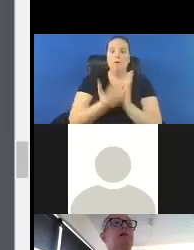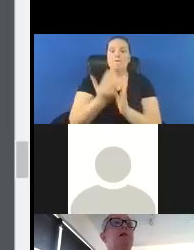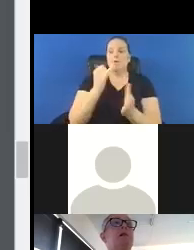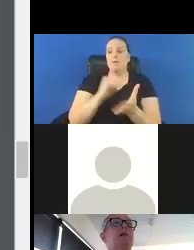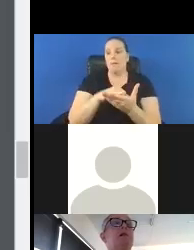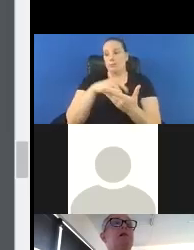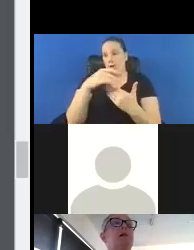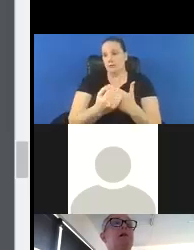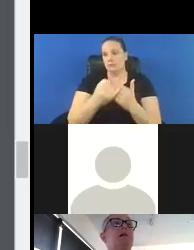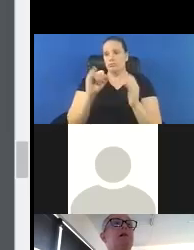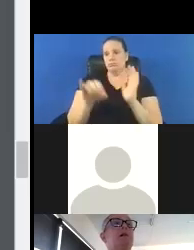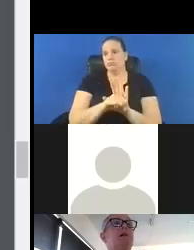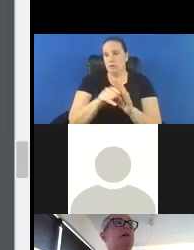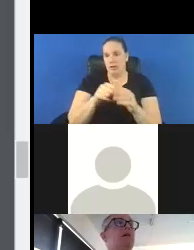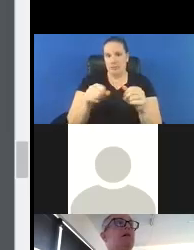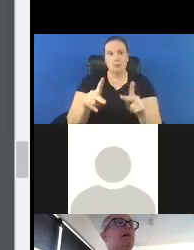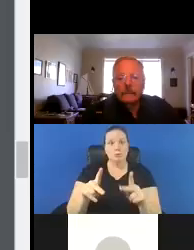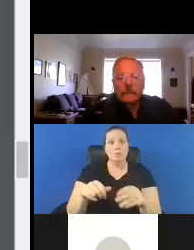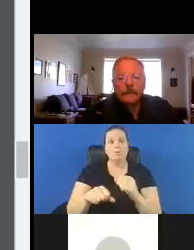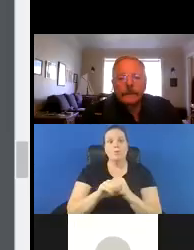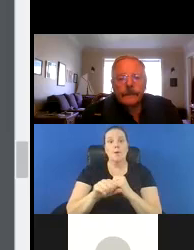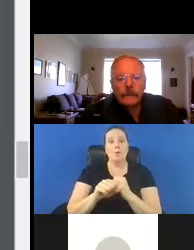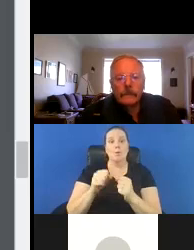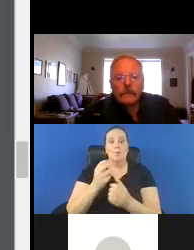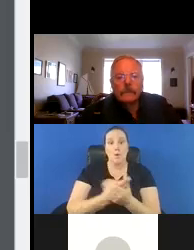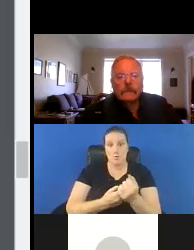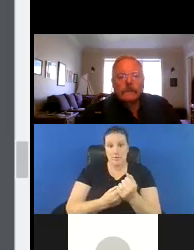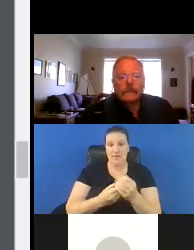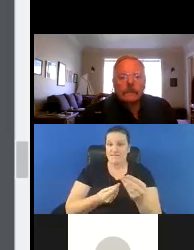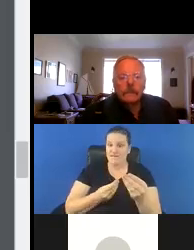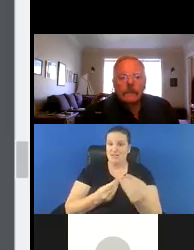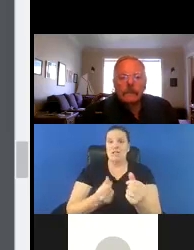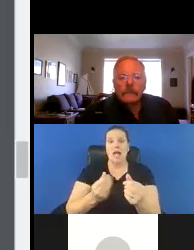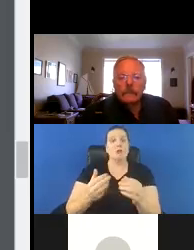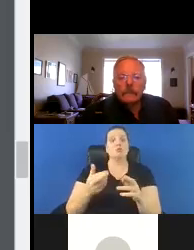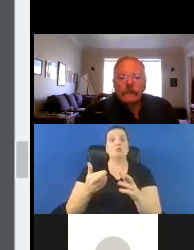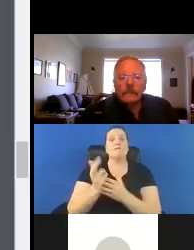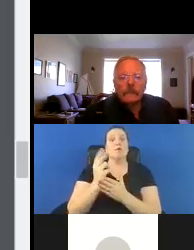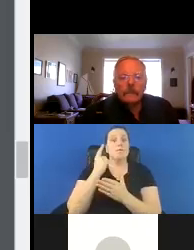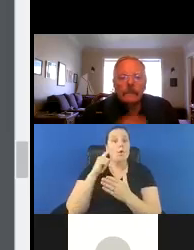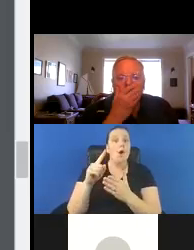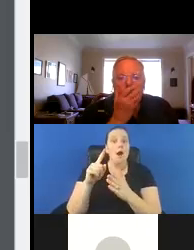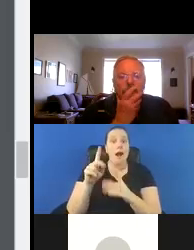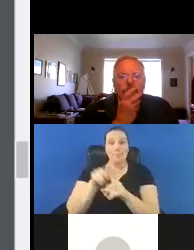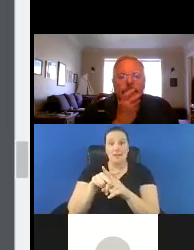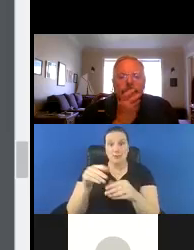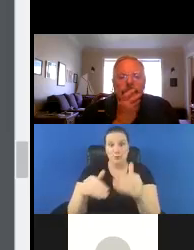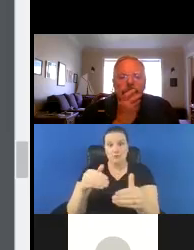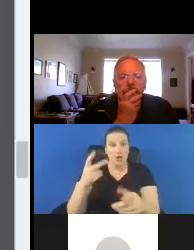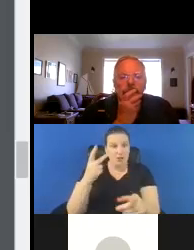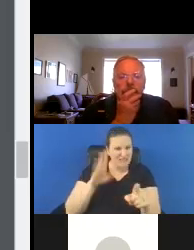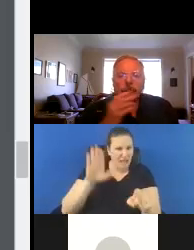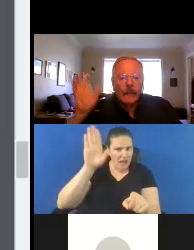are opportunities that would promote both efficiency in the review and application process. I already see a